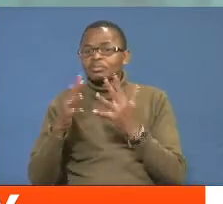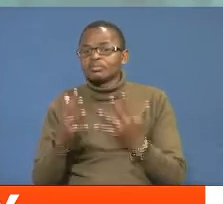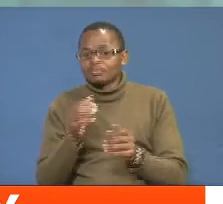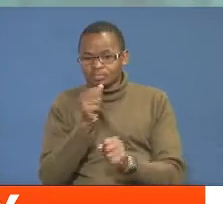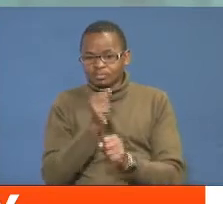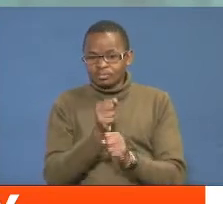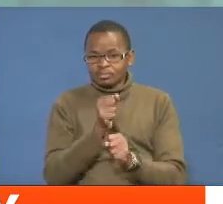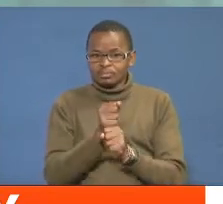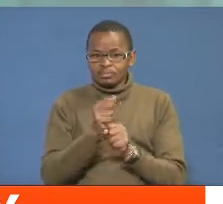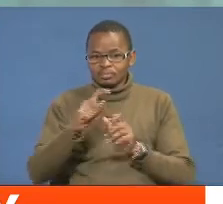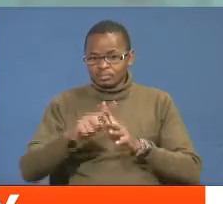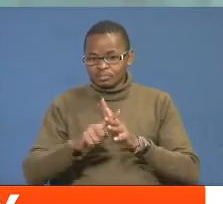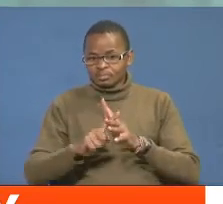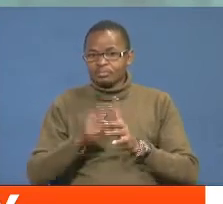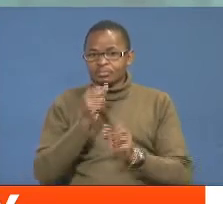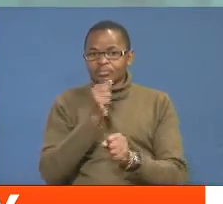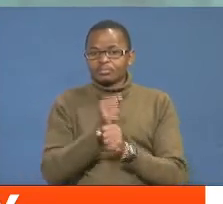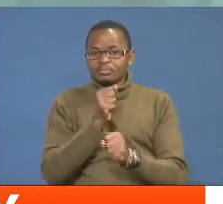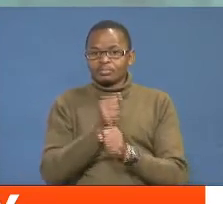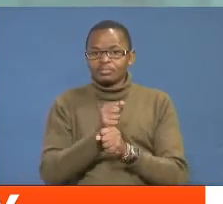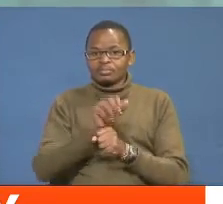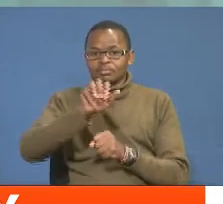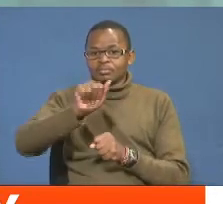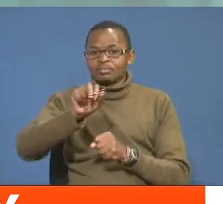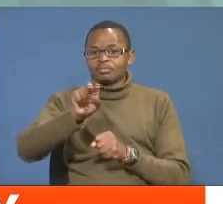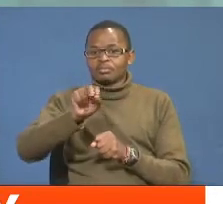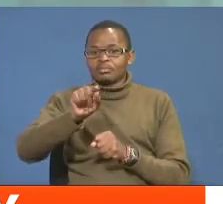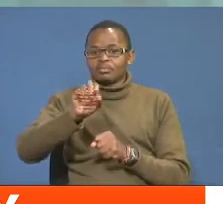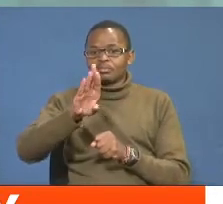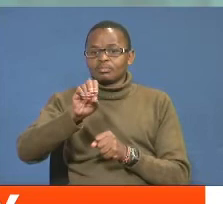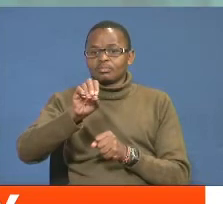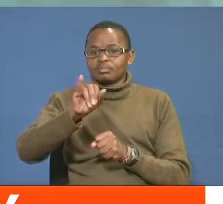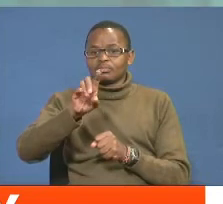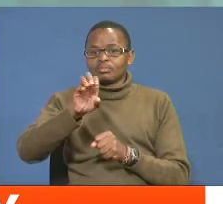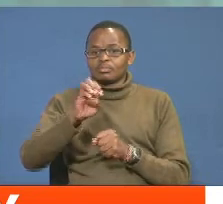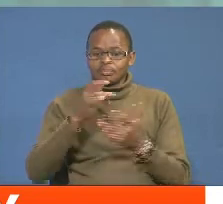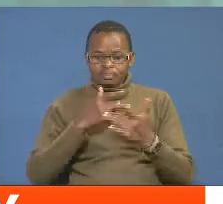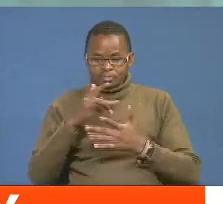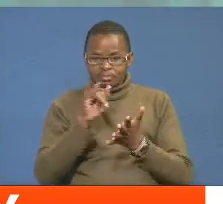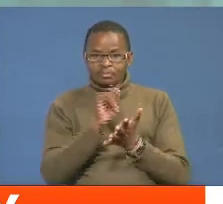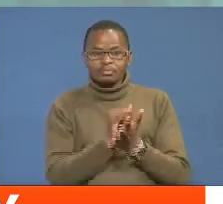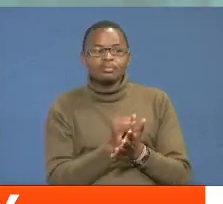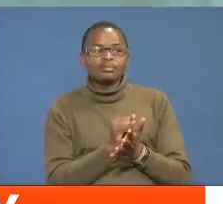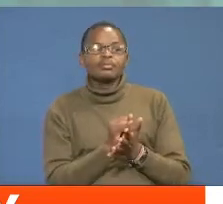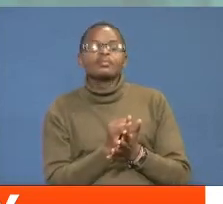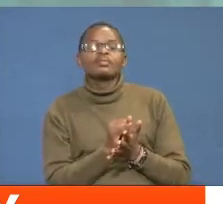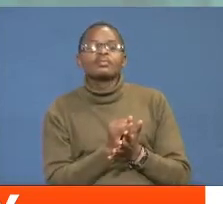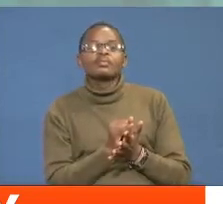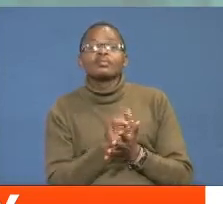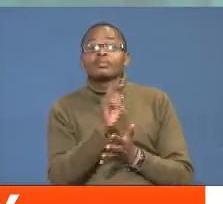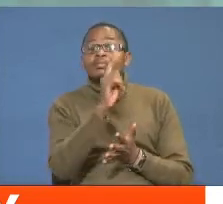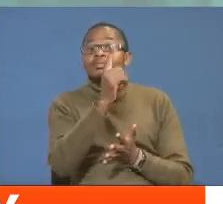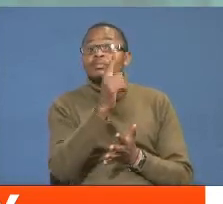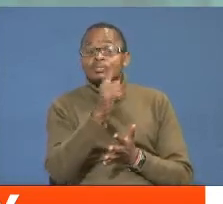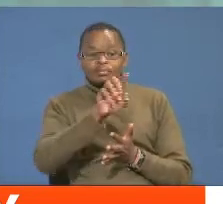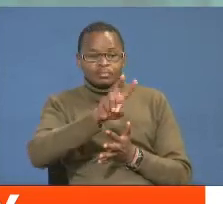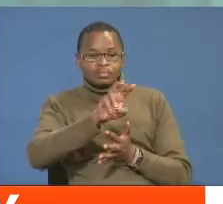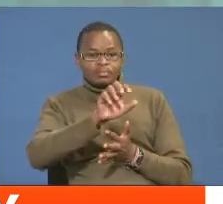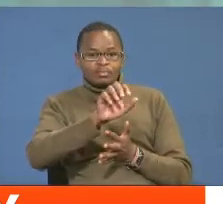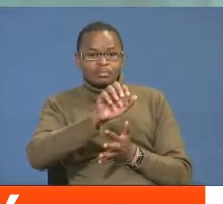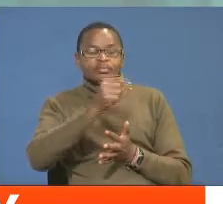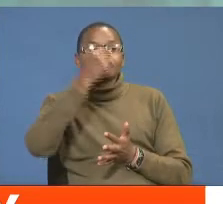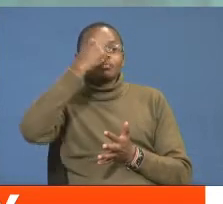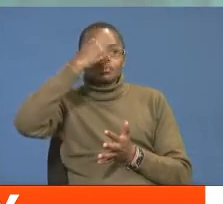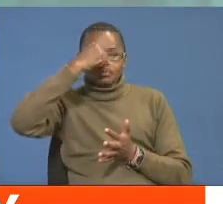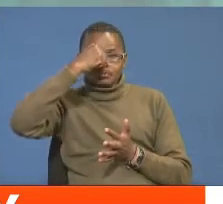does the vaccine now start working to produce the antibodies? Because some raised concern saying, one can be vaccinated and, you